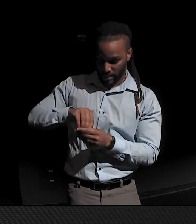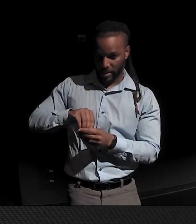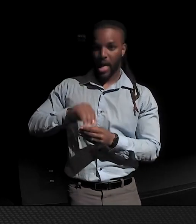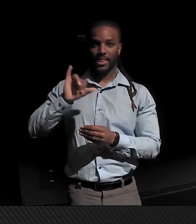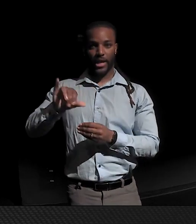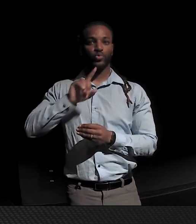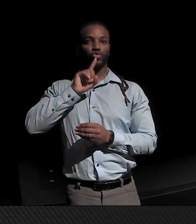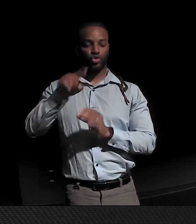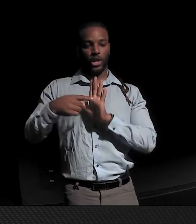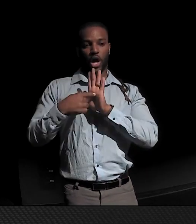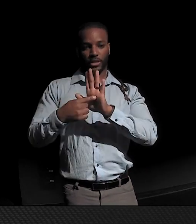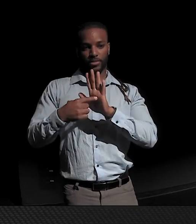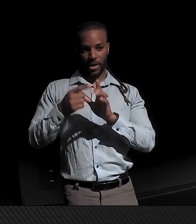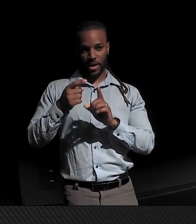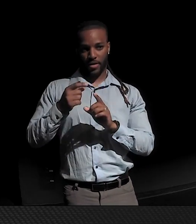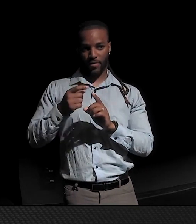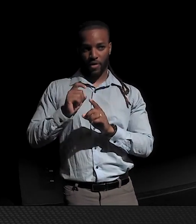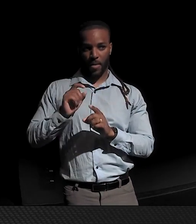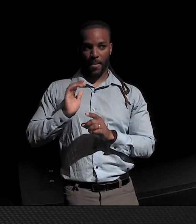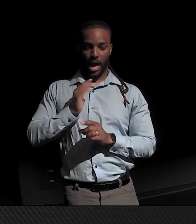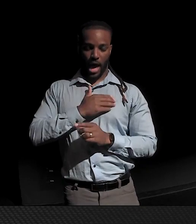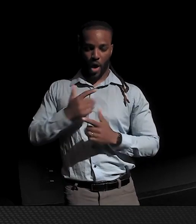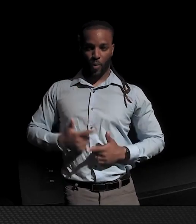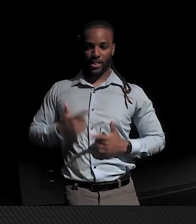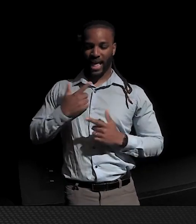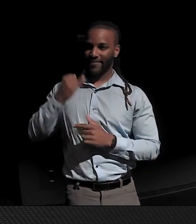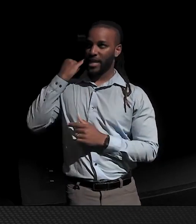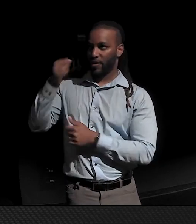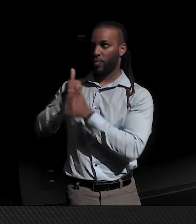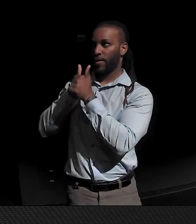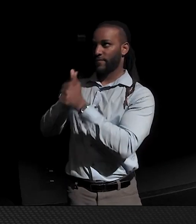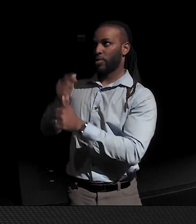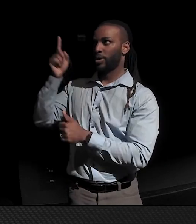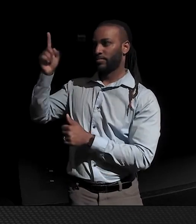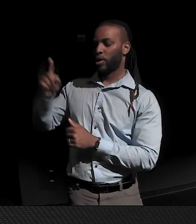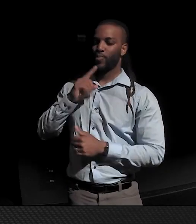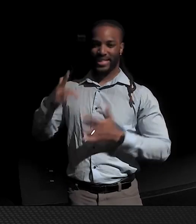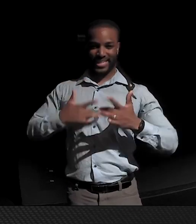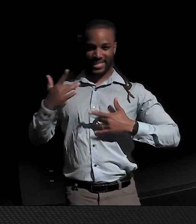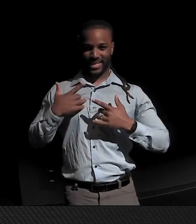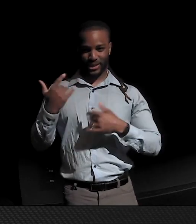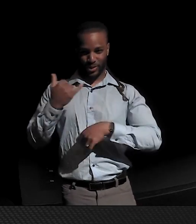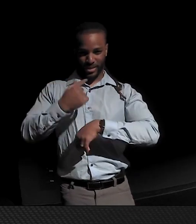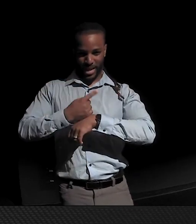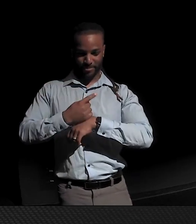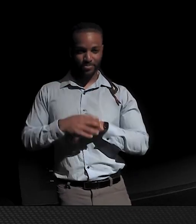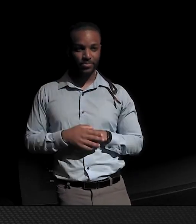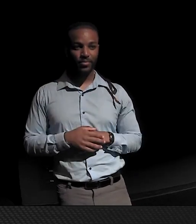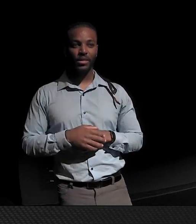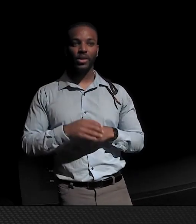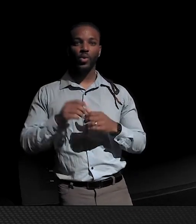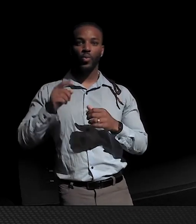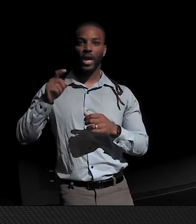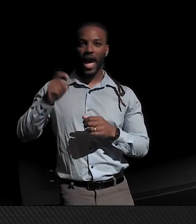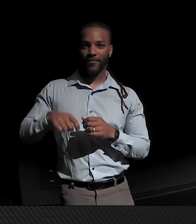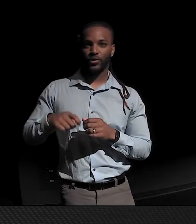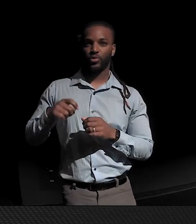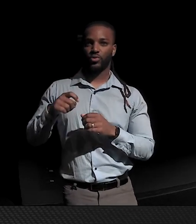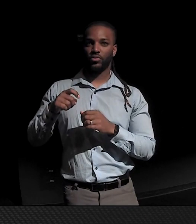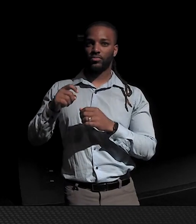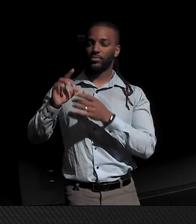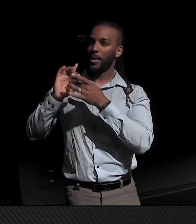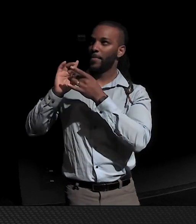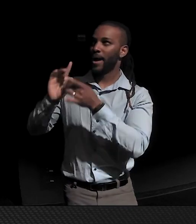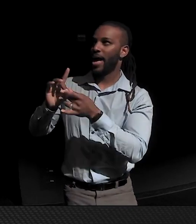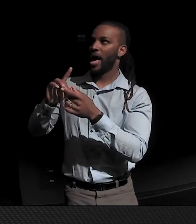on display of our life when we follow him. So really excited today about the dive in and how just abiding is how it